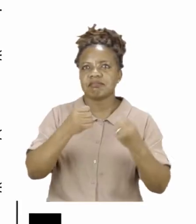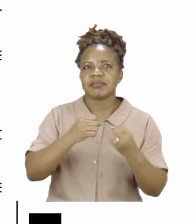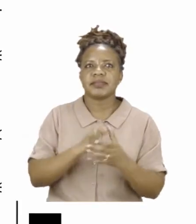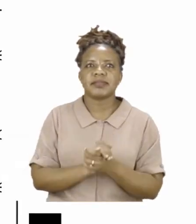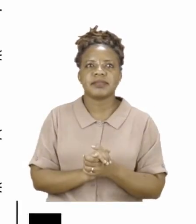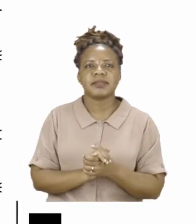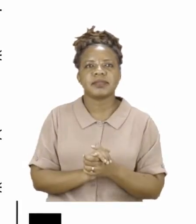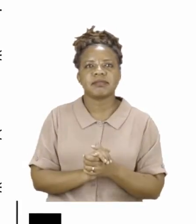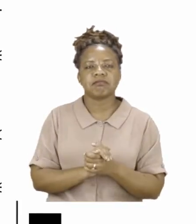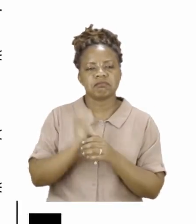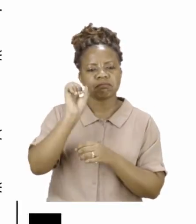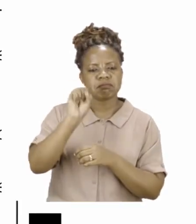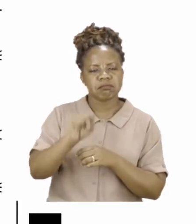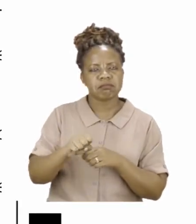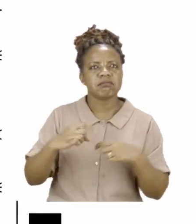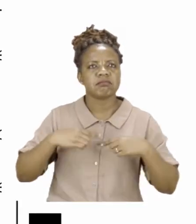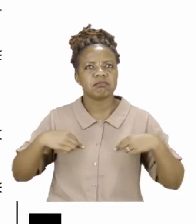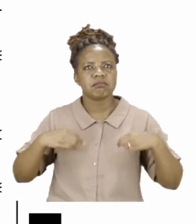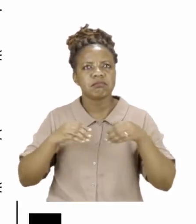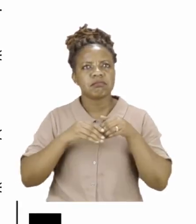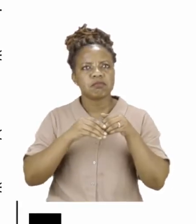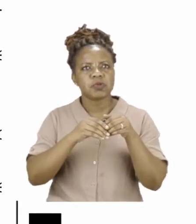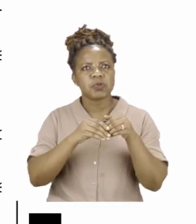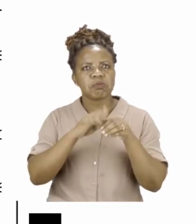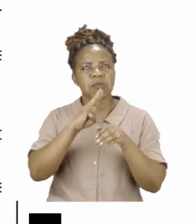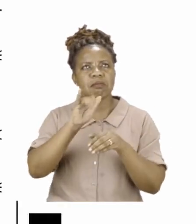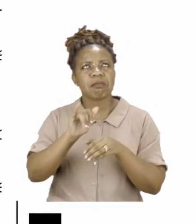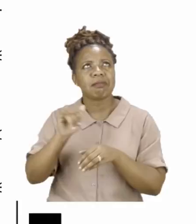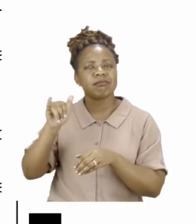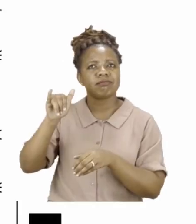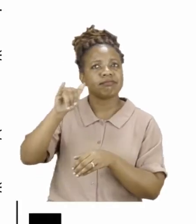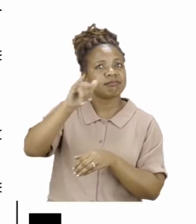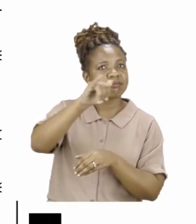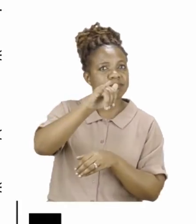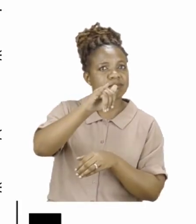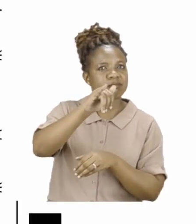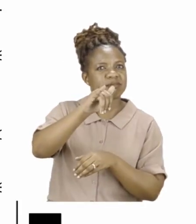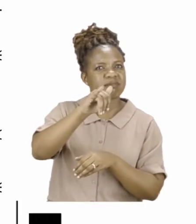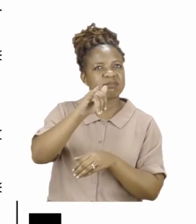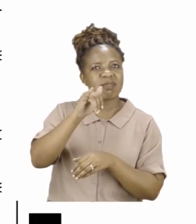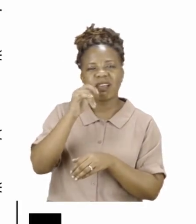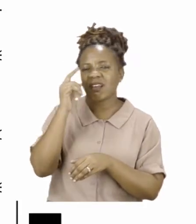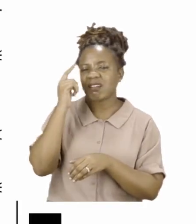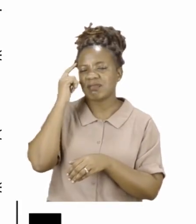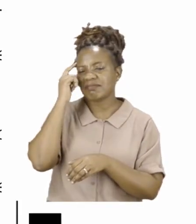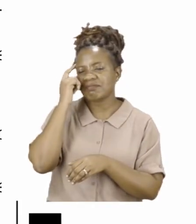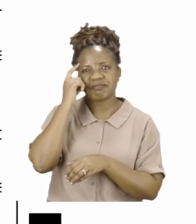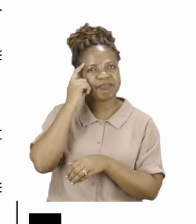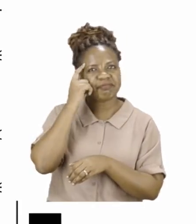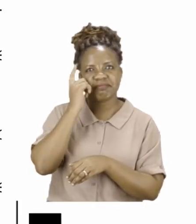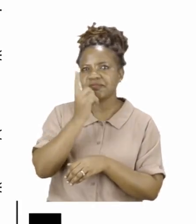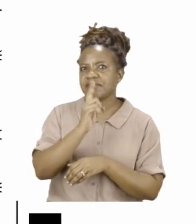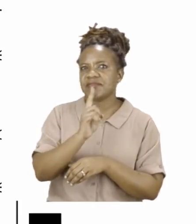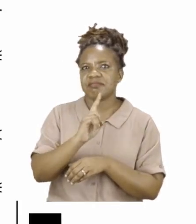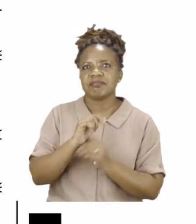Could we travel by aeroplane? I don't think so. It